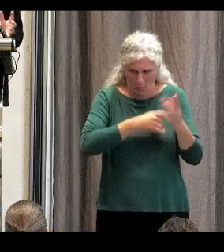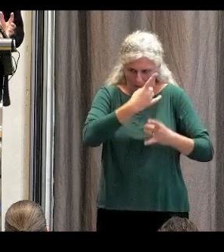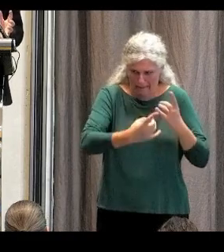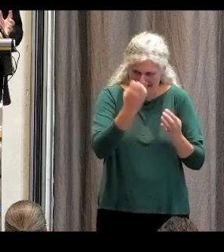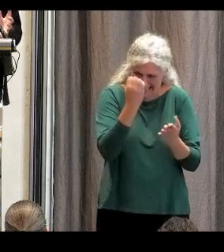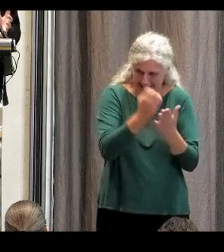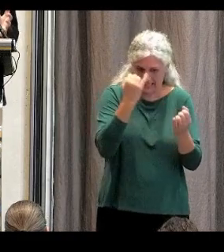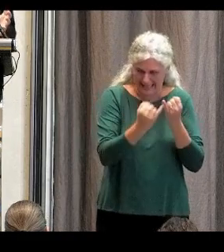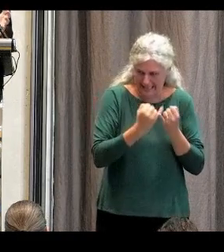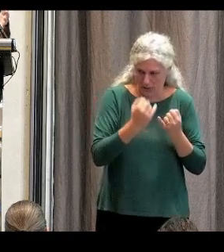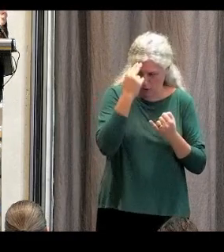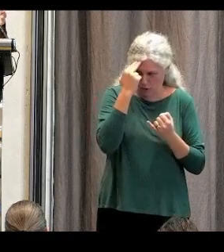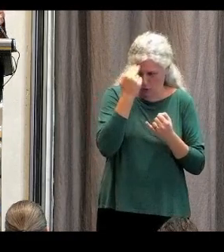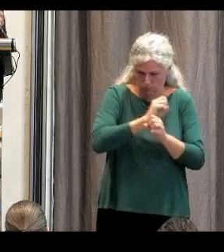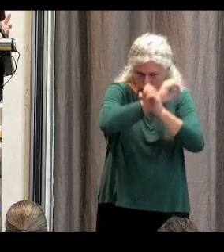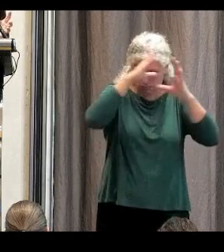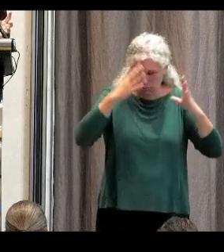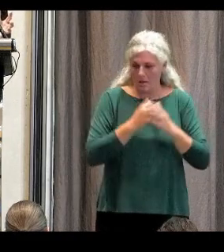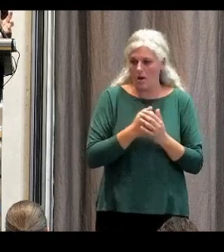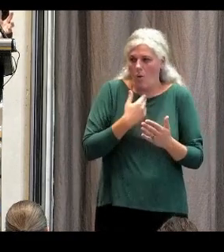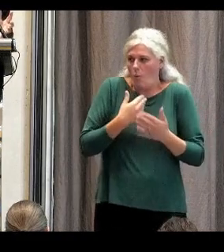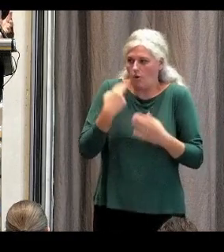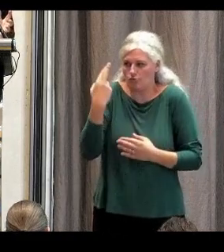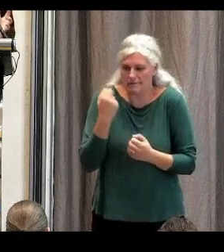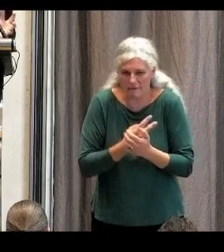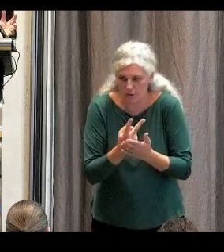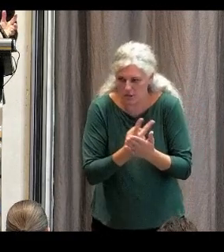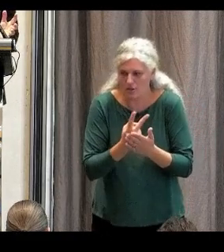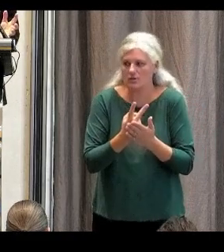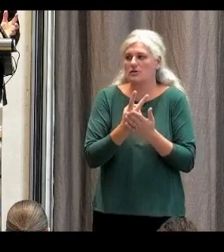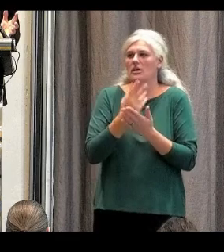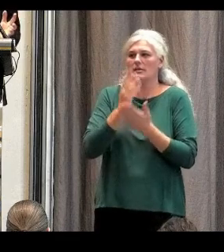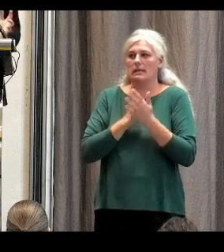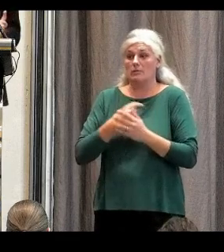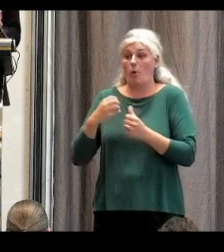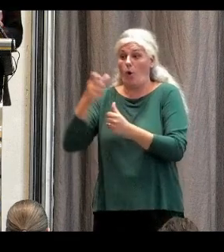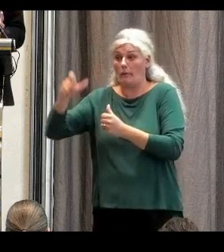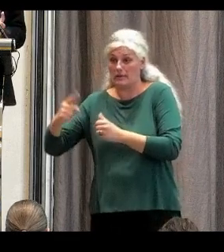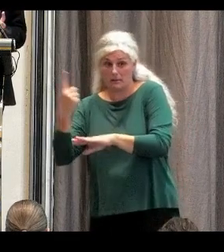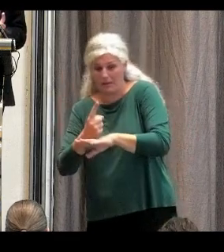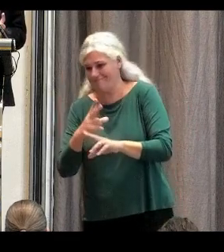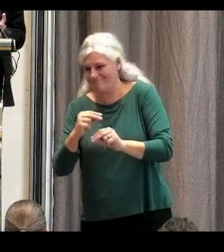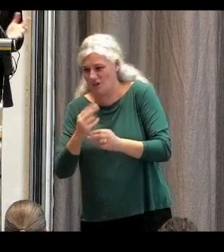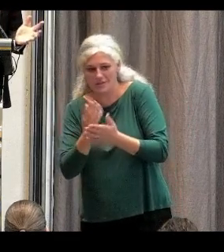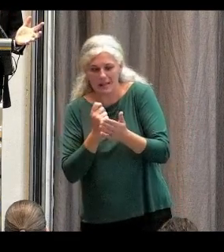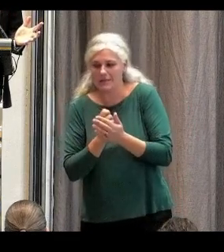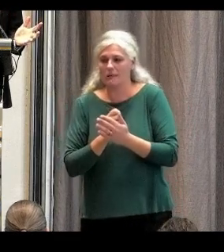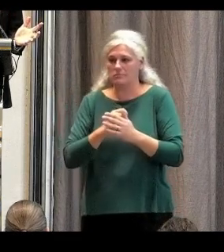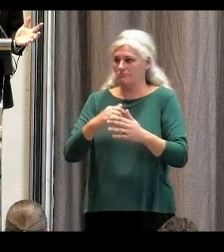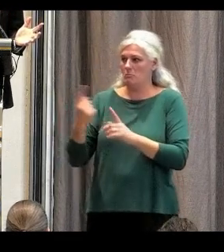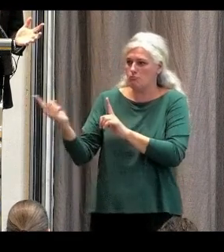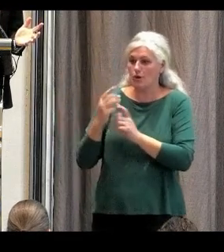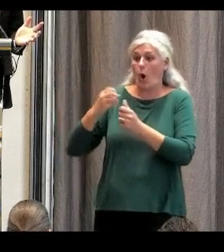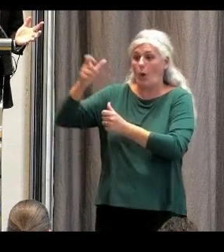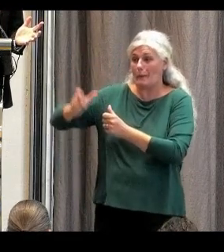happened. And of course, seizures don't always happen when there's an eyewitness around, and people don't always think to bring their eyewitness to them